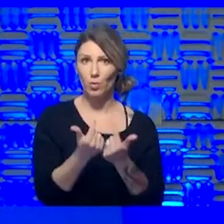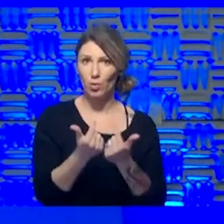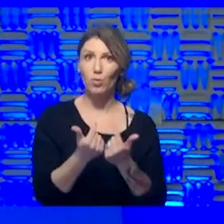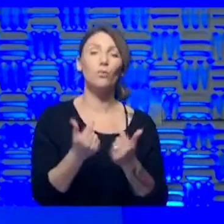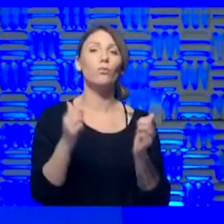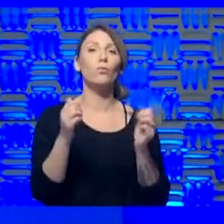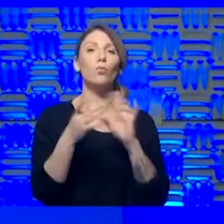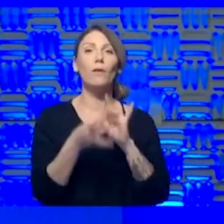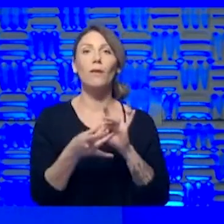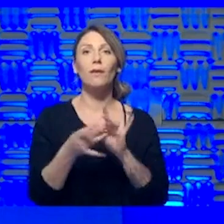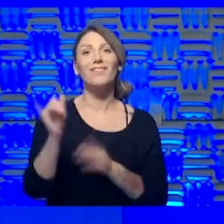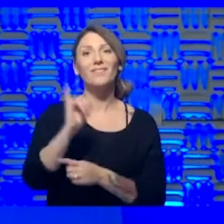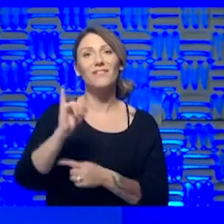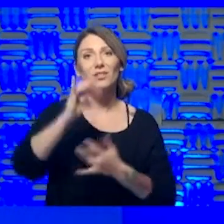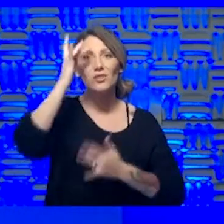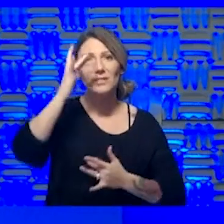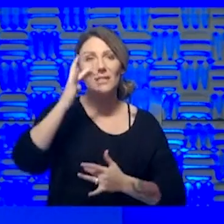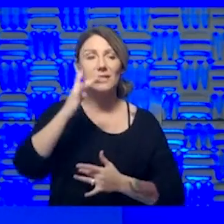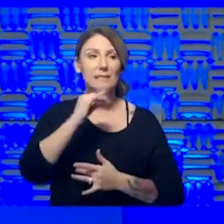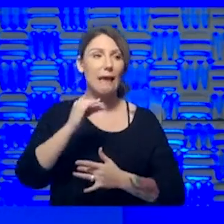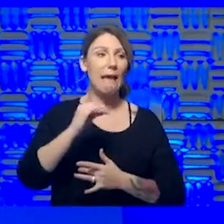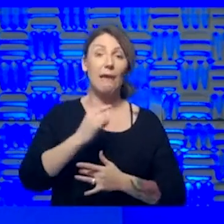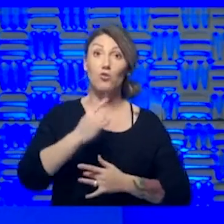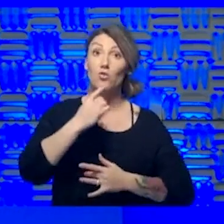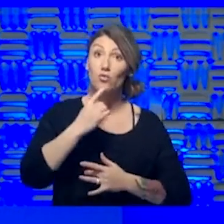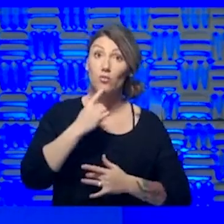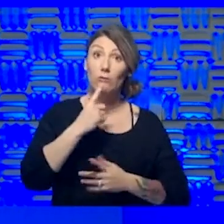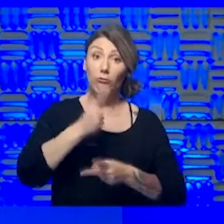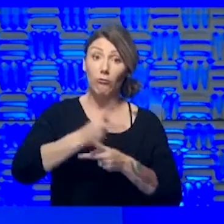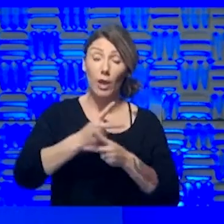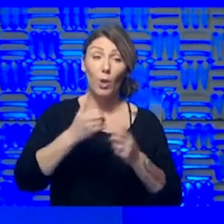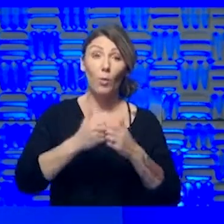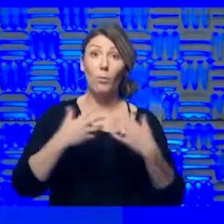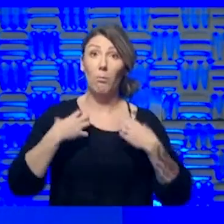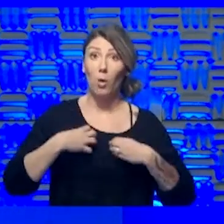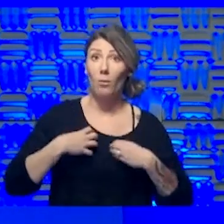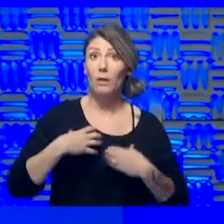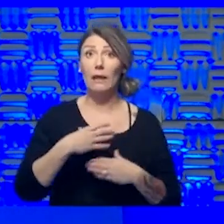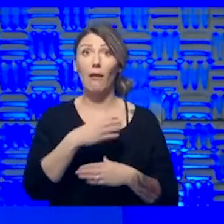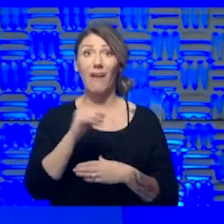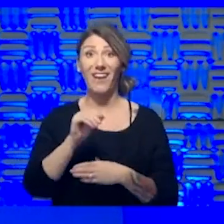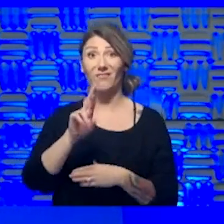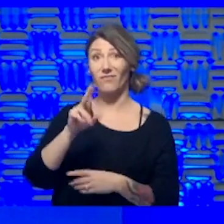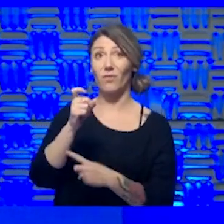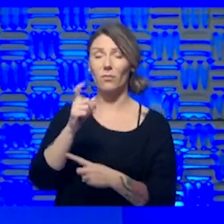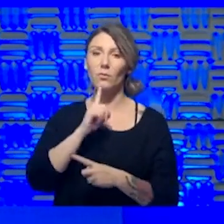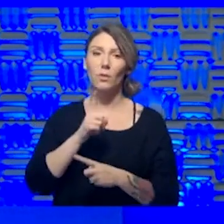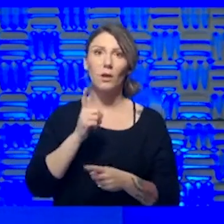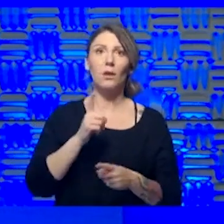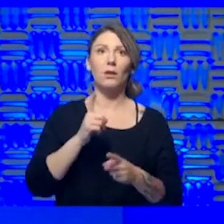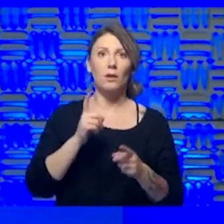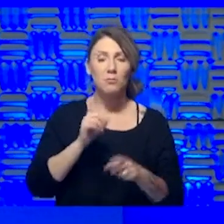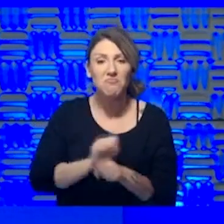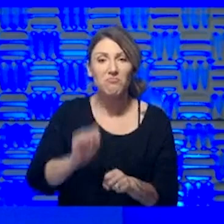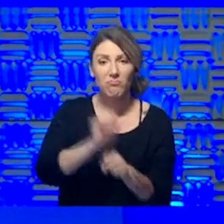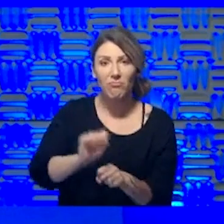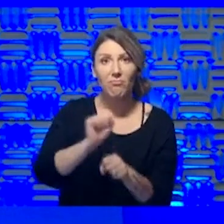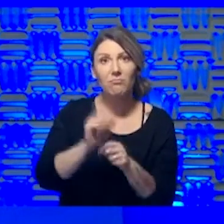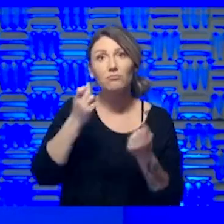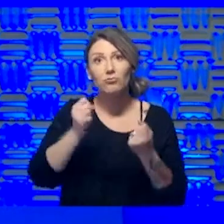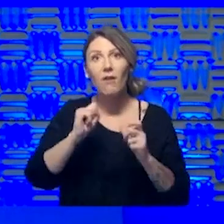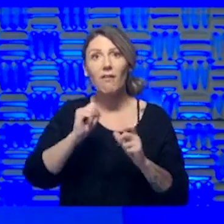with infectious disease and critical care and pulmonary and ID pharmacy have all been really aggressive in trying to seek out some of these